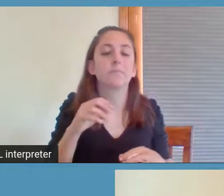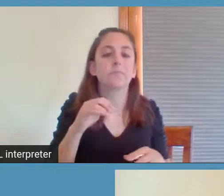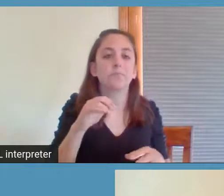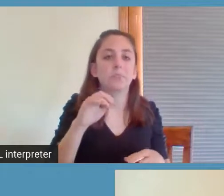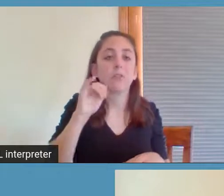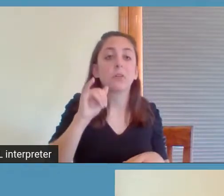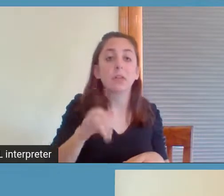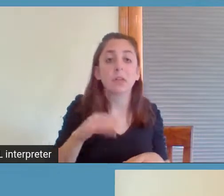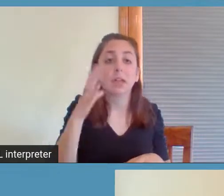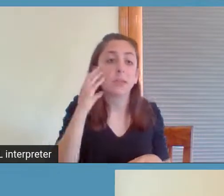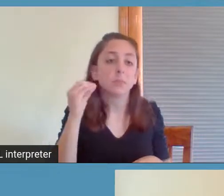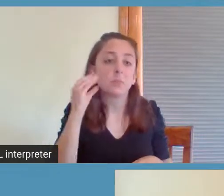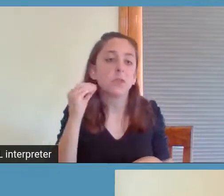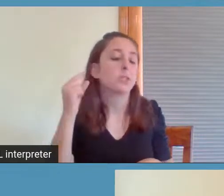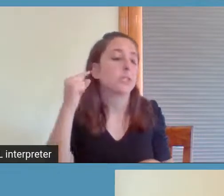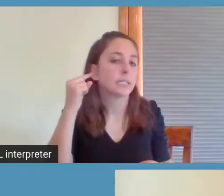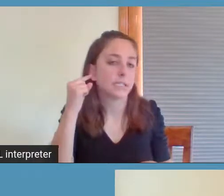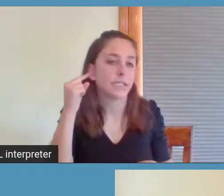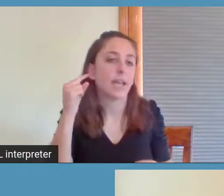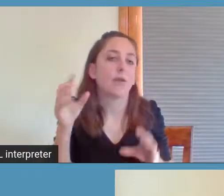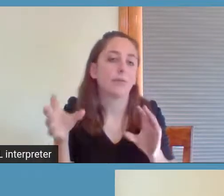of sound or text.